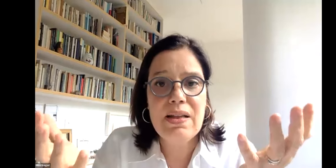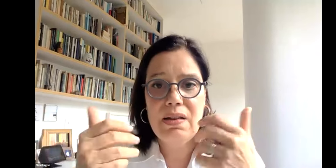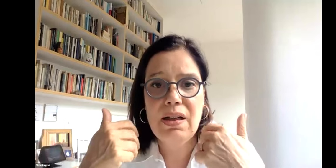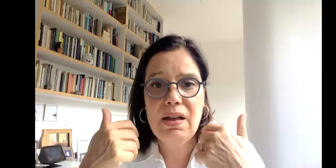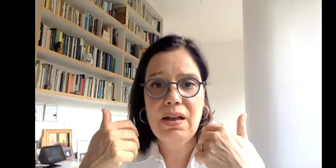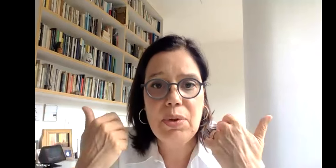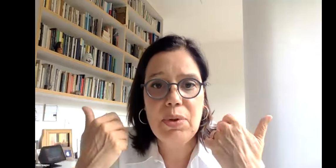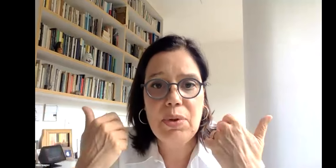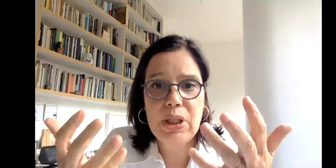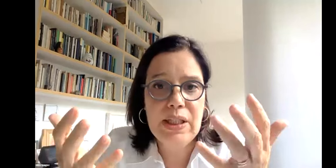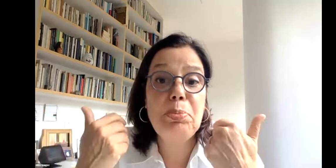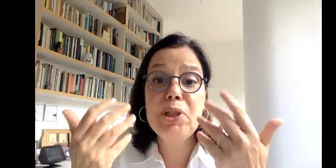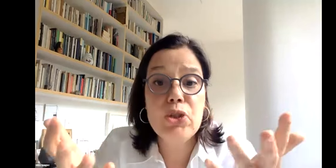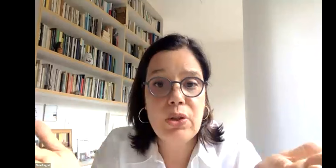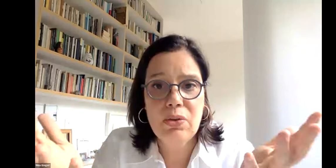domestic sense, in